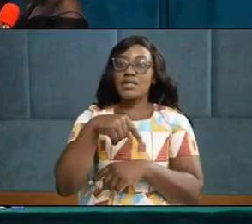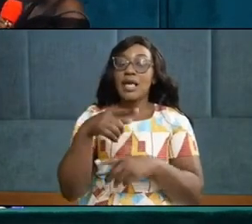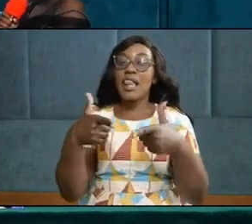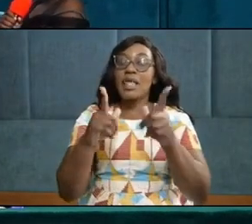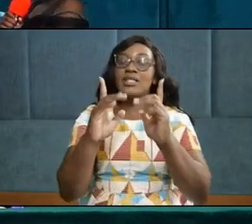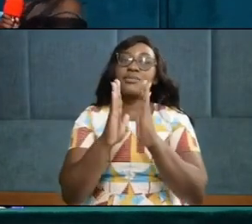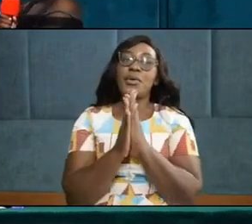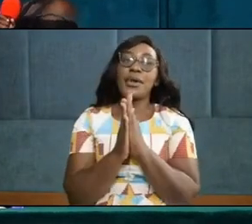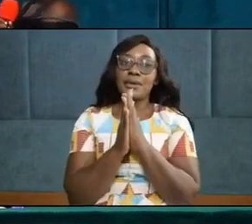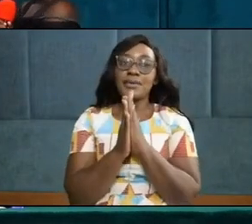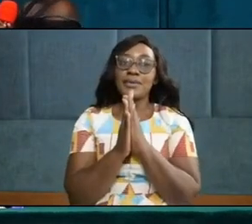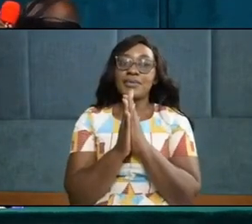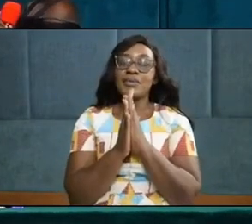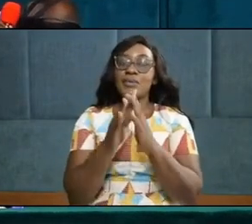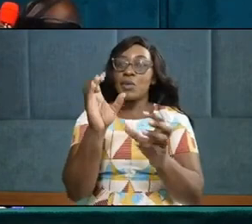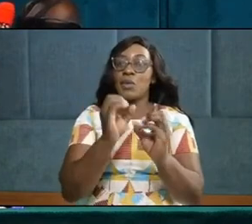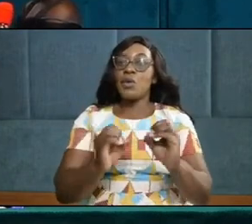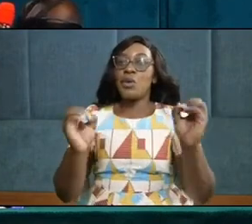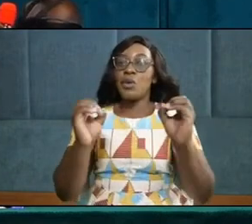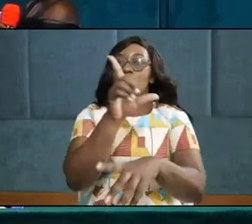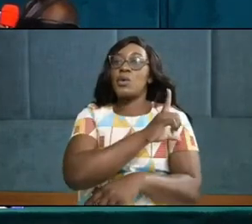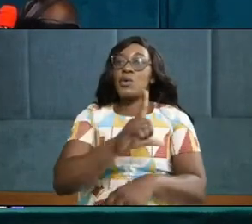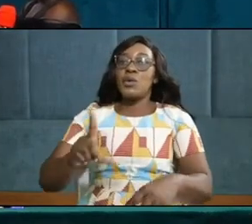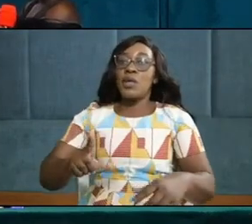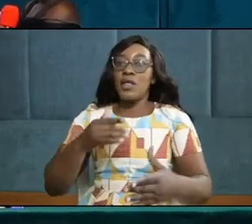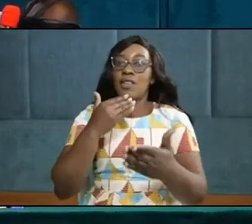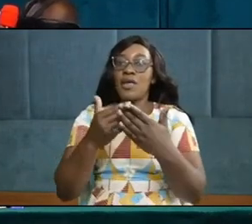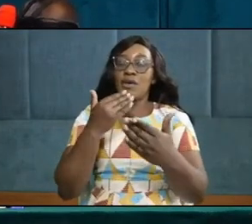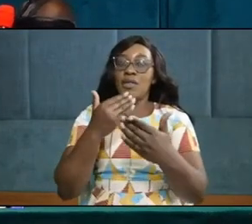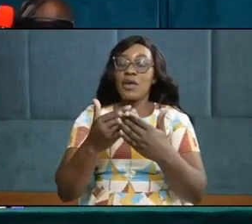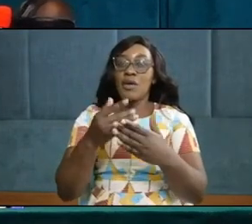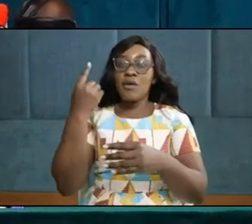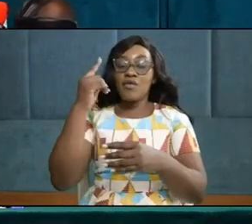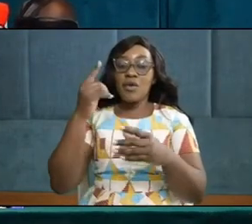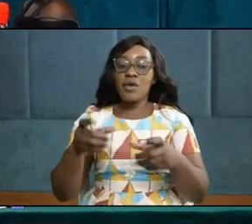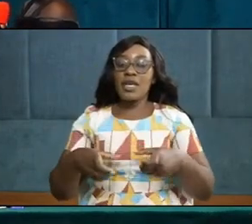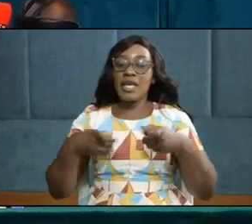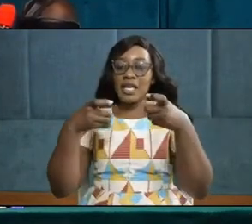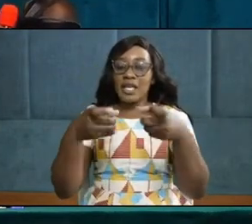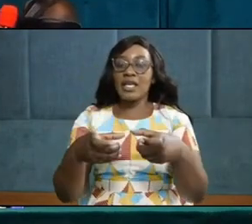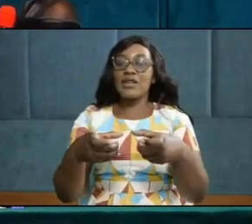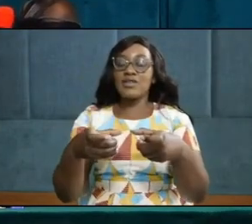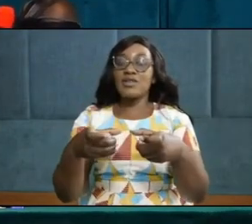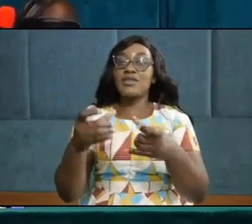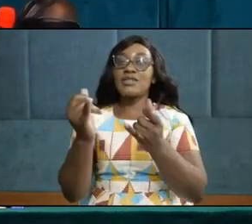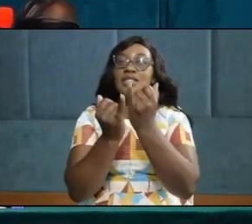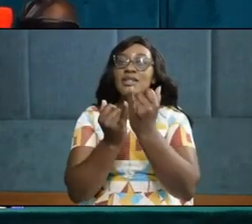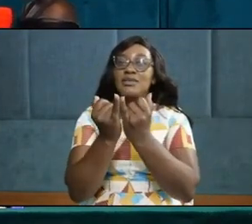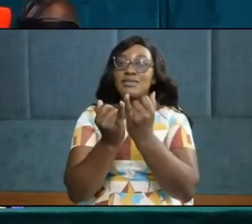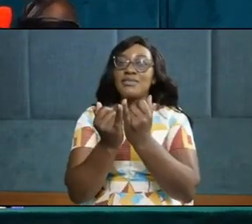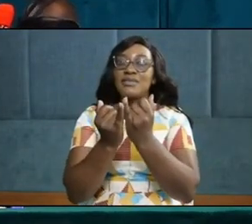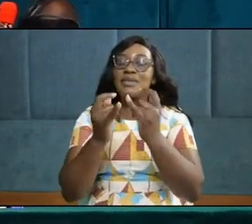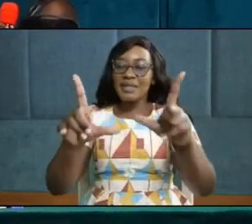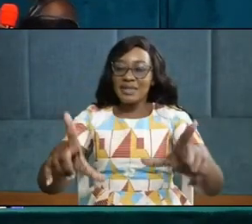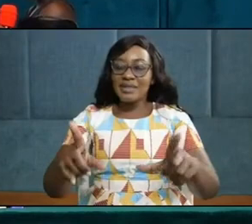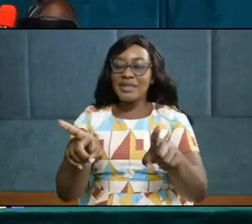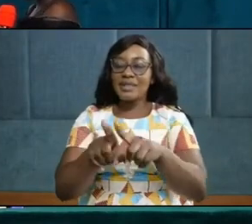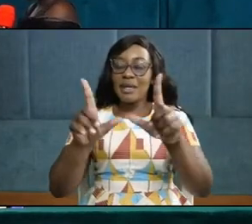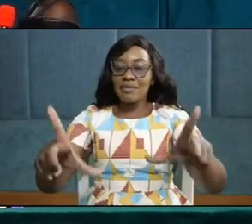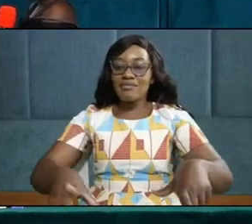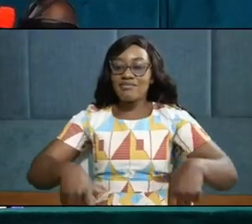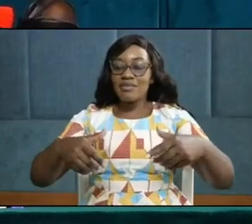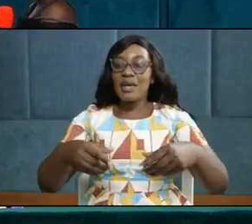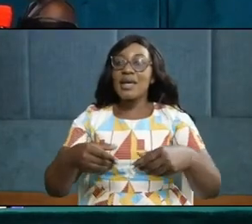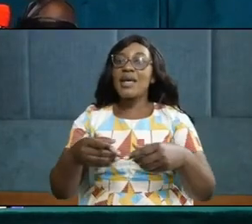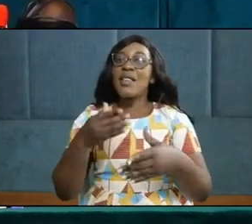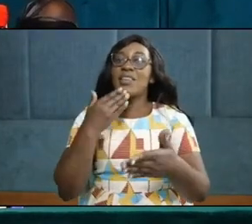word of prayer. Oh Lord, thank you for the gift of Sabbath. Thank you for the gift of life and salvation, and thank you for